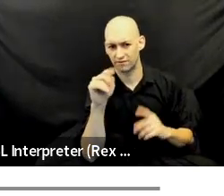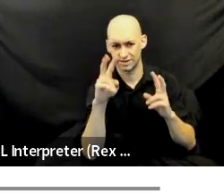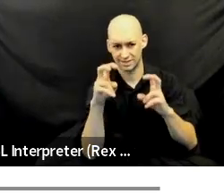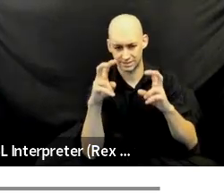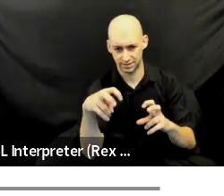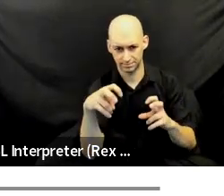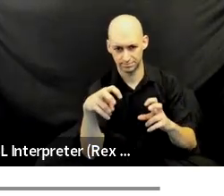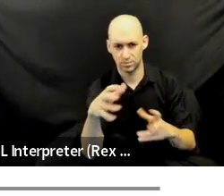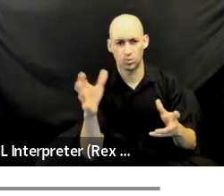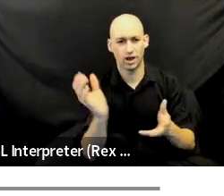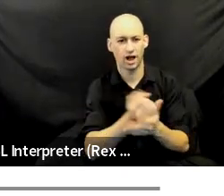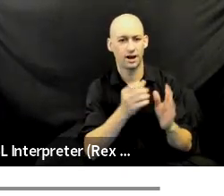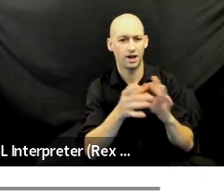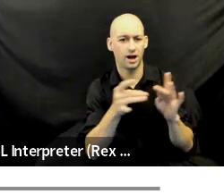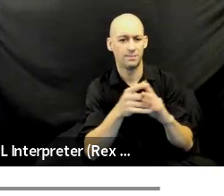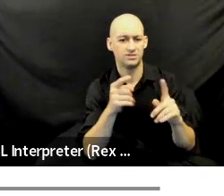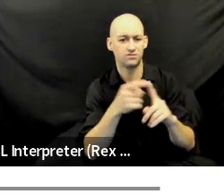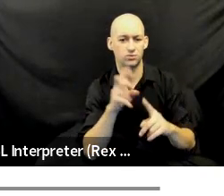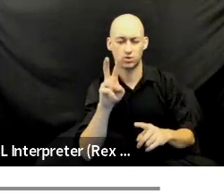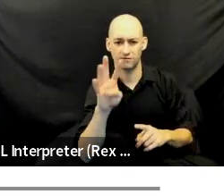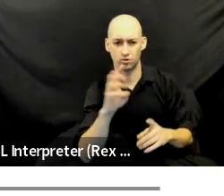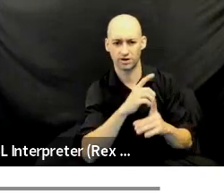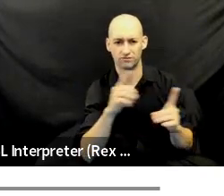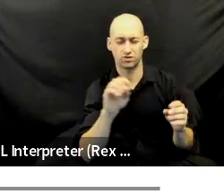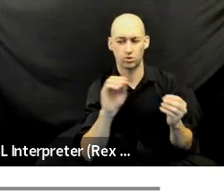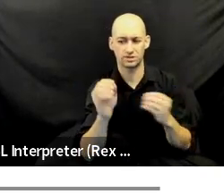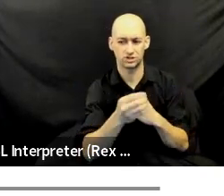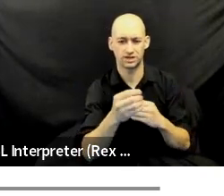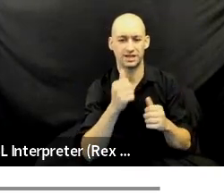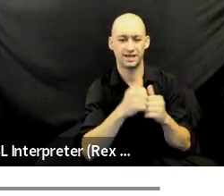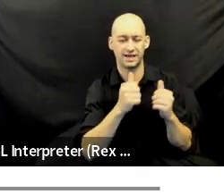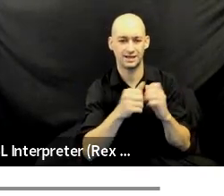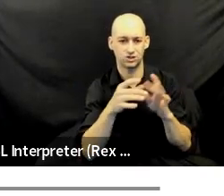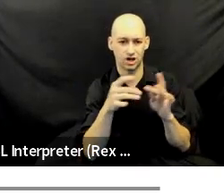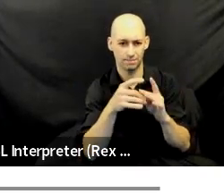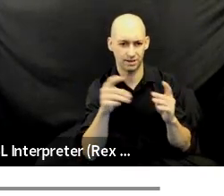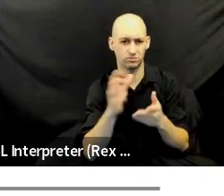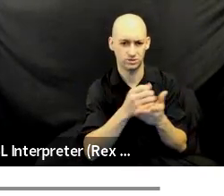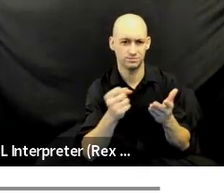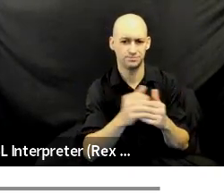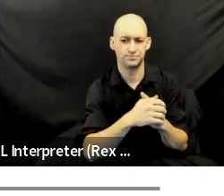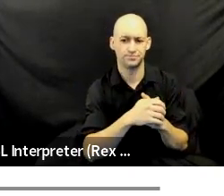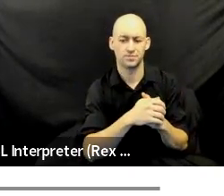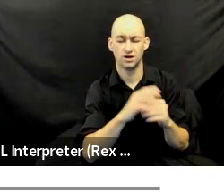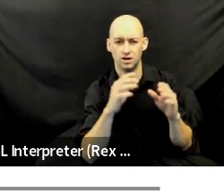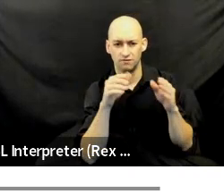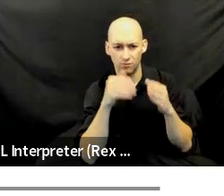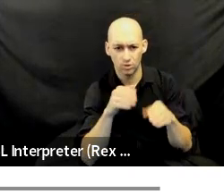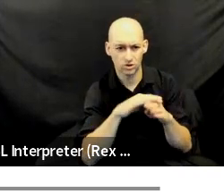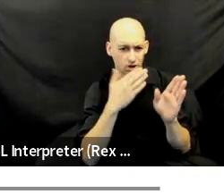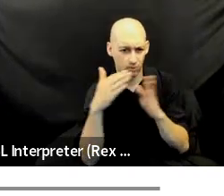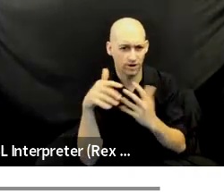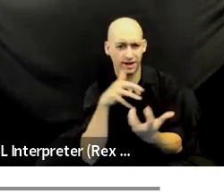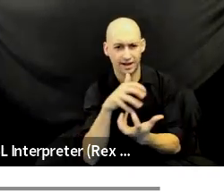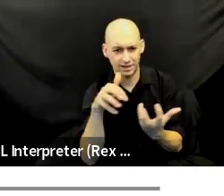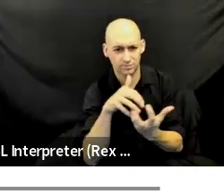We received comments from 24 different organizations and addressed each comment we received. Comments were focused on community engagement,